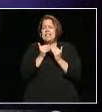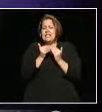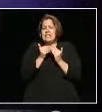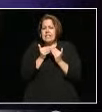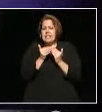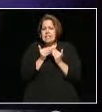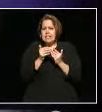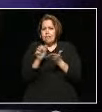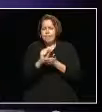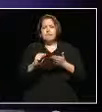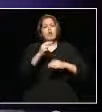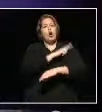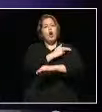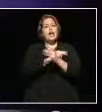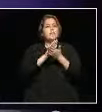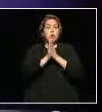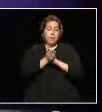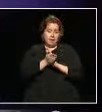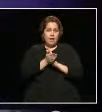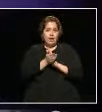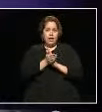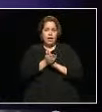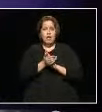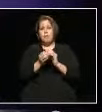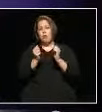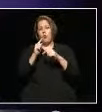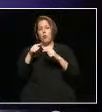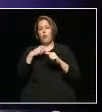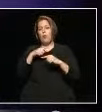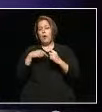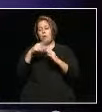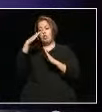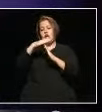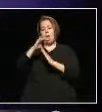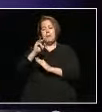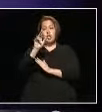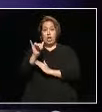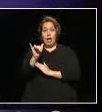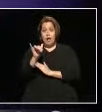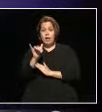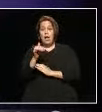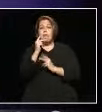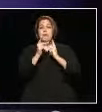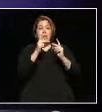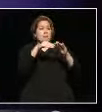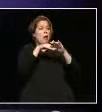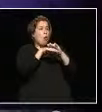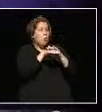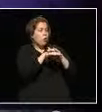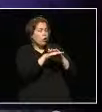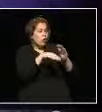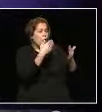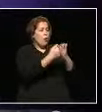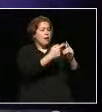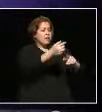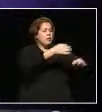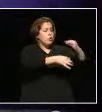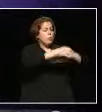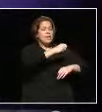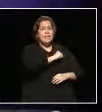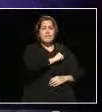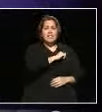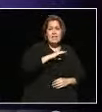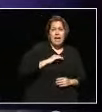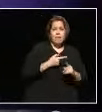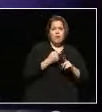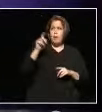got at the peak of the cases in July. I mean, we had people coming in to relieve staff from